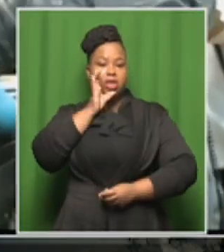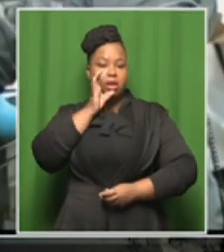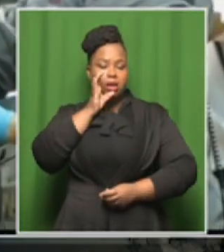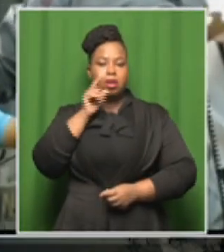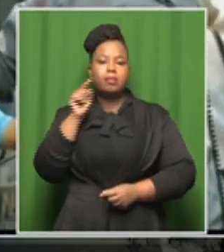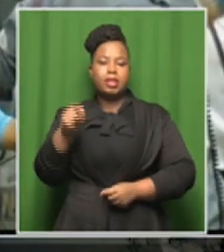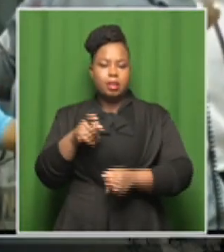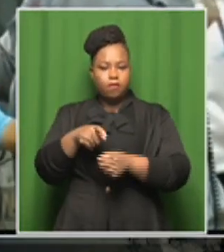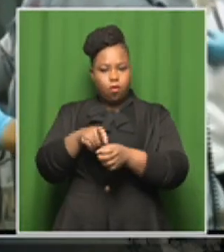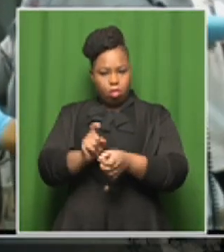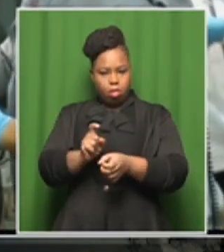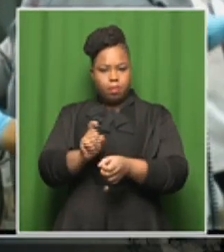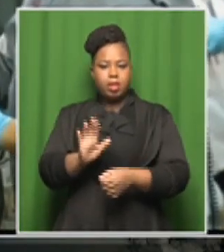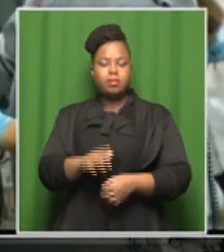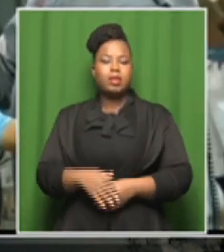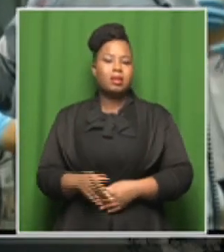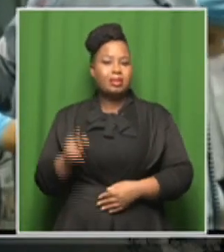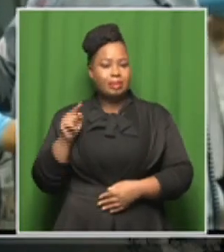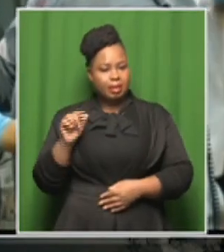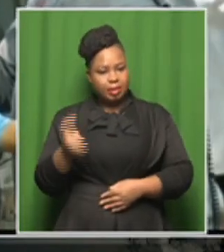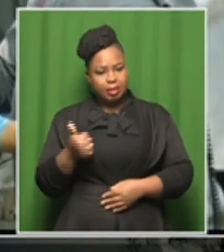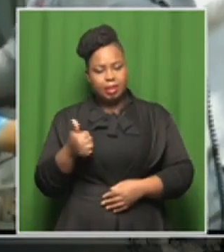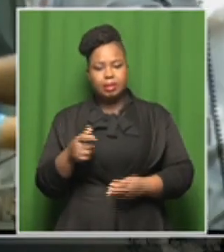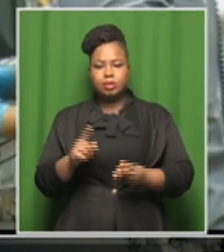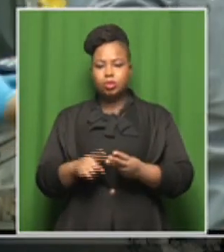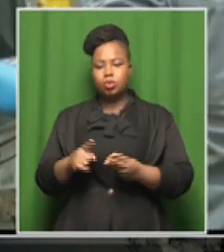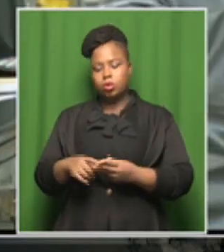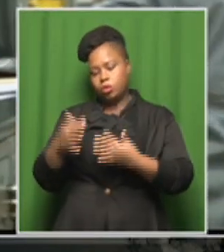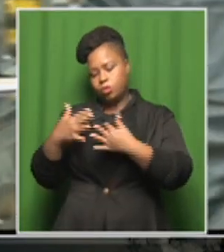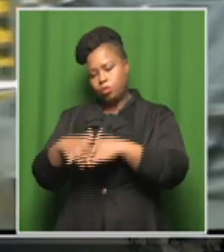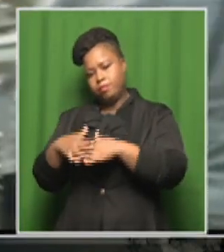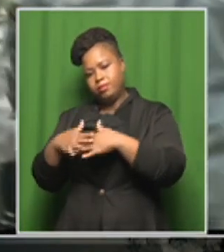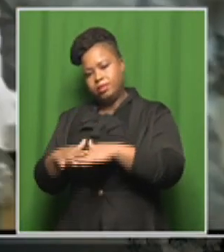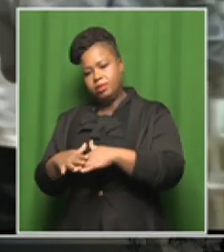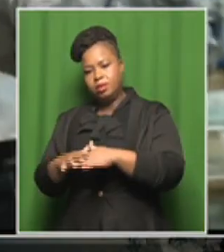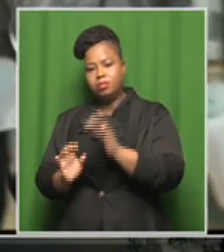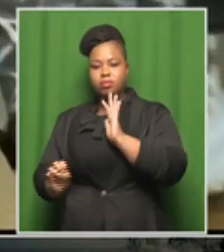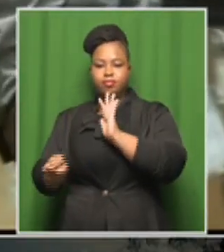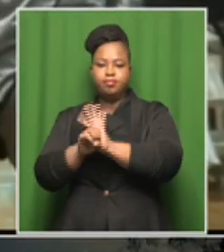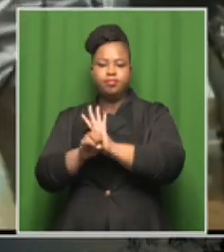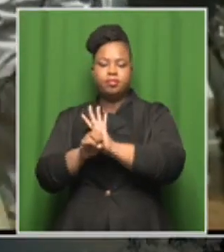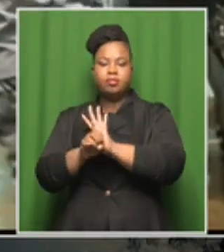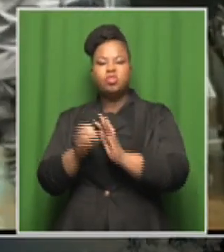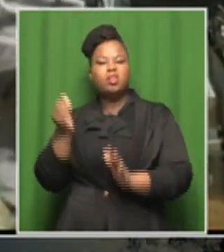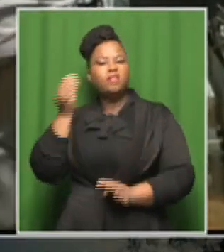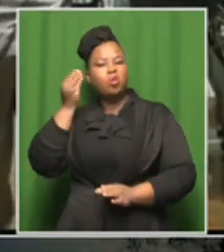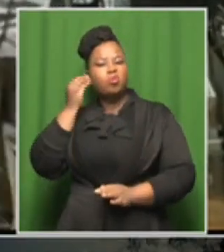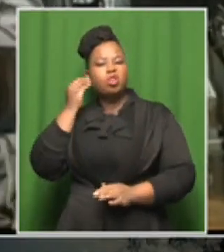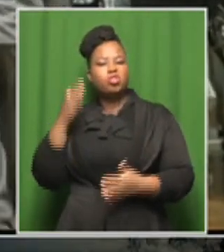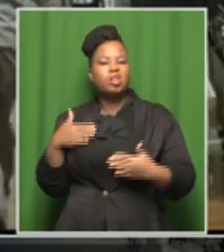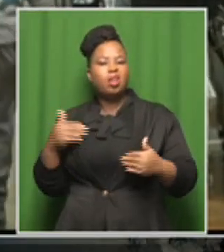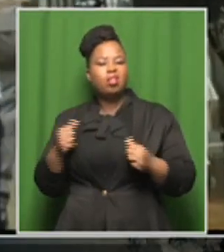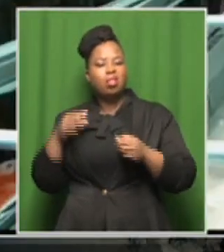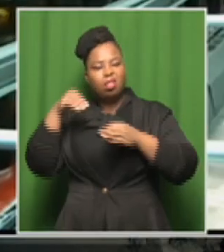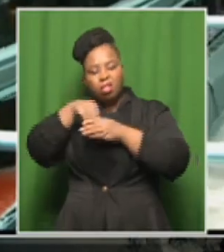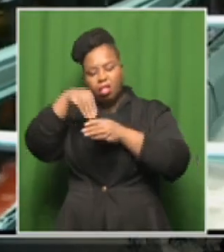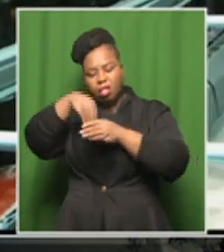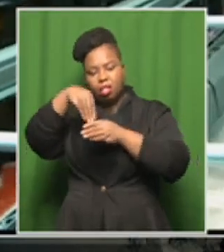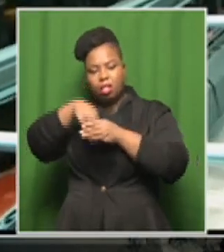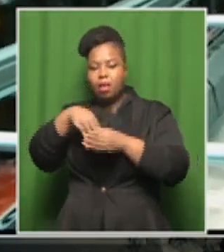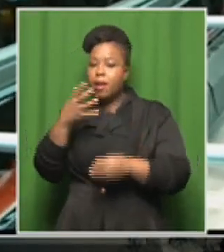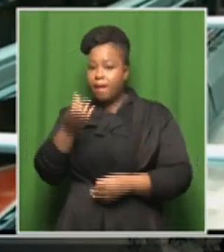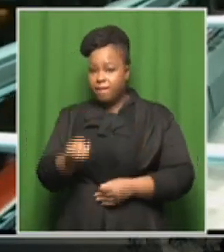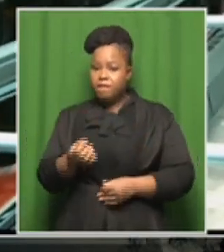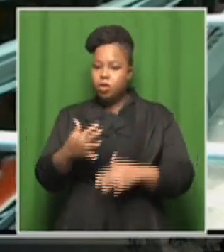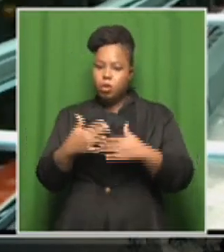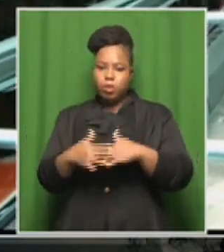we did is, then we went to the brand websites in order to identify the nutritional information, because some brand websites, they do